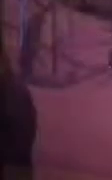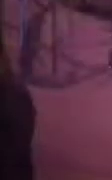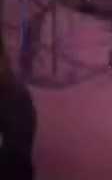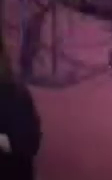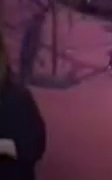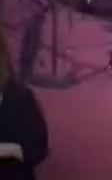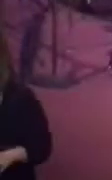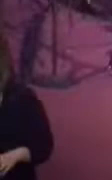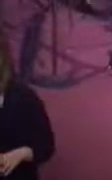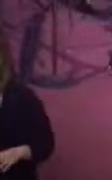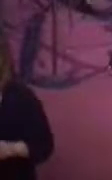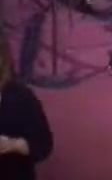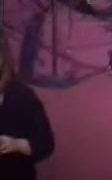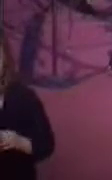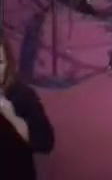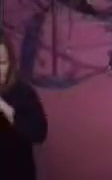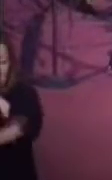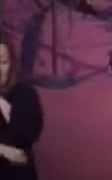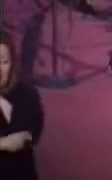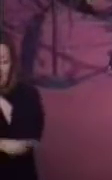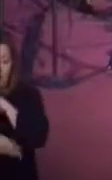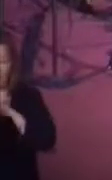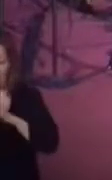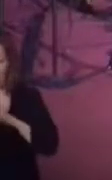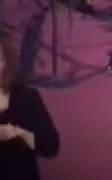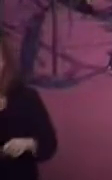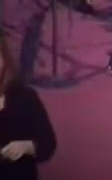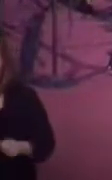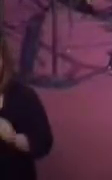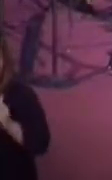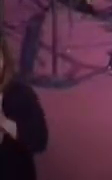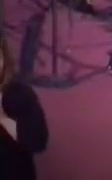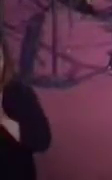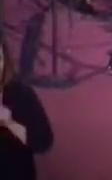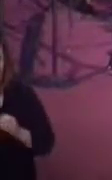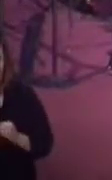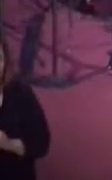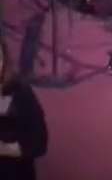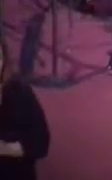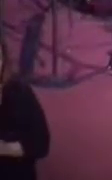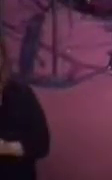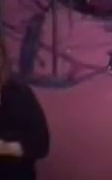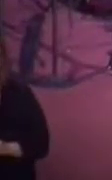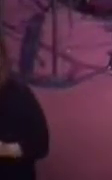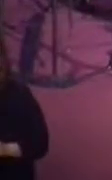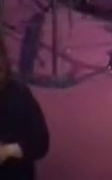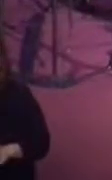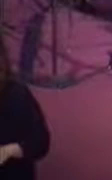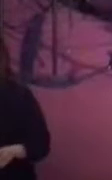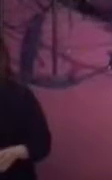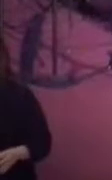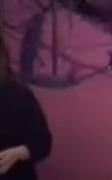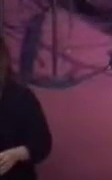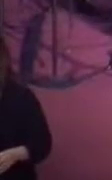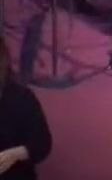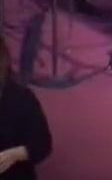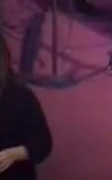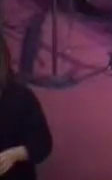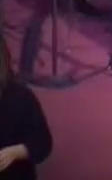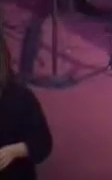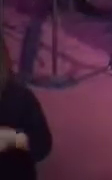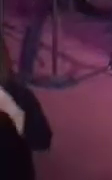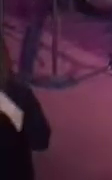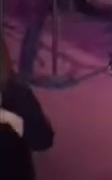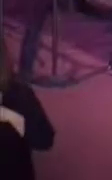board responded to her with discipline, even threatening to fire her, and so she had to remove her cross necklace.